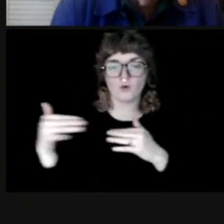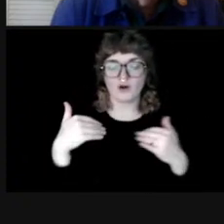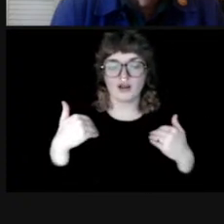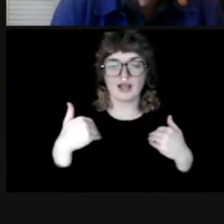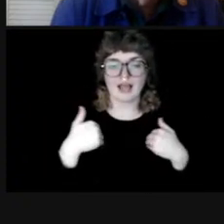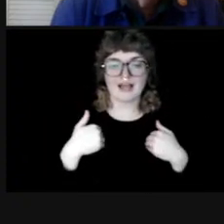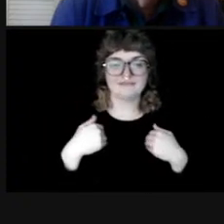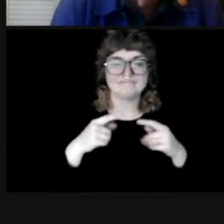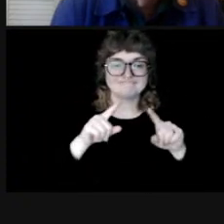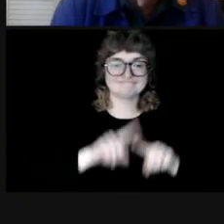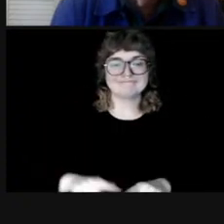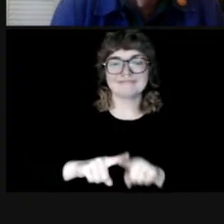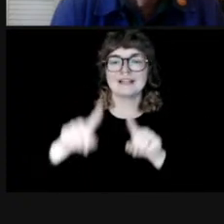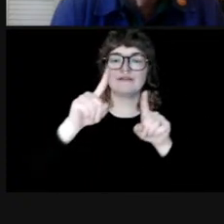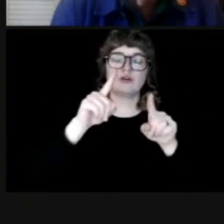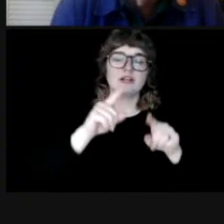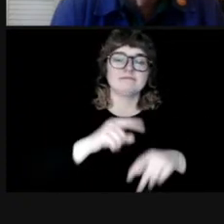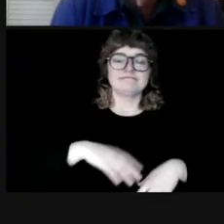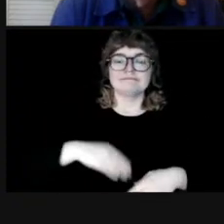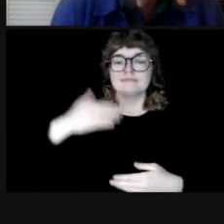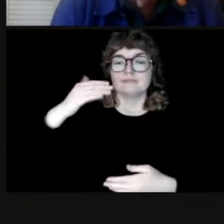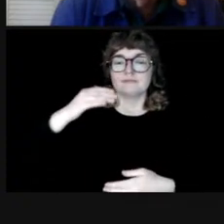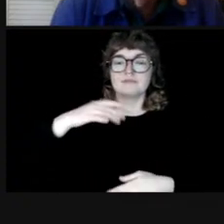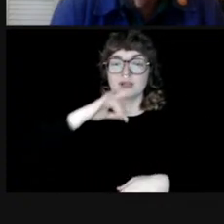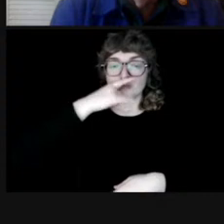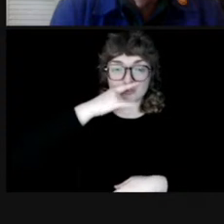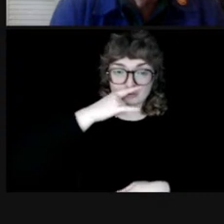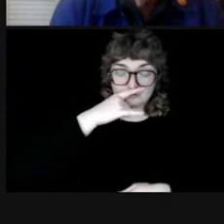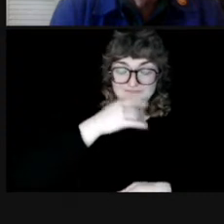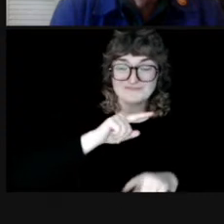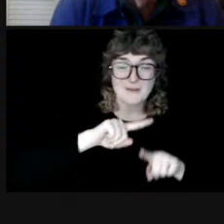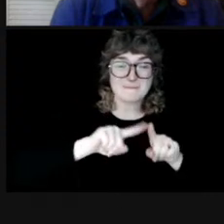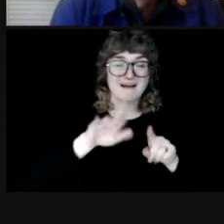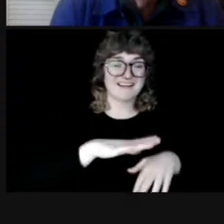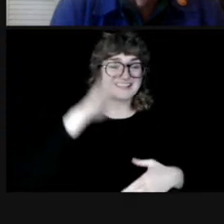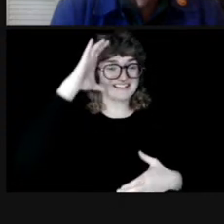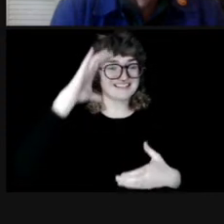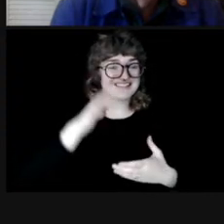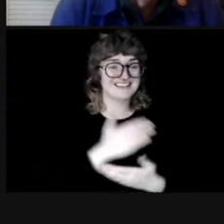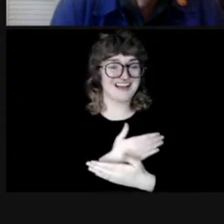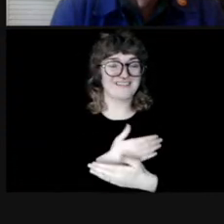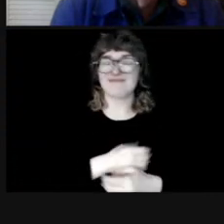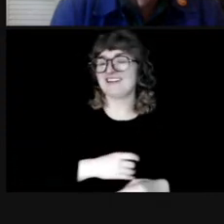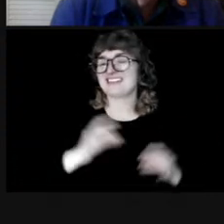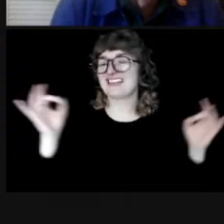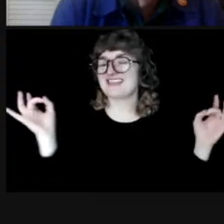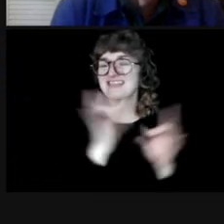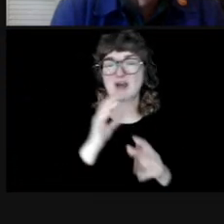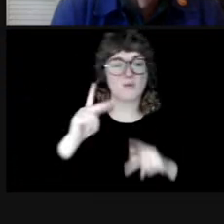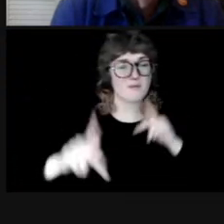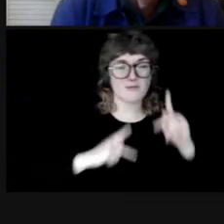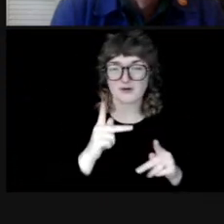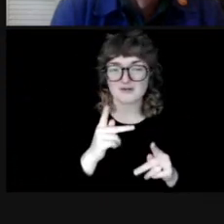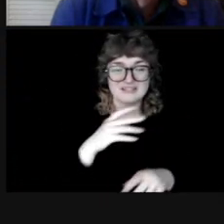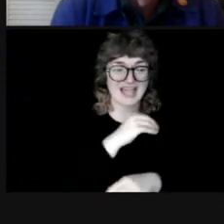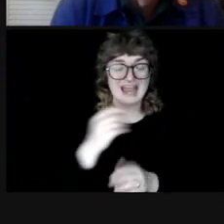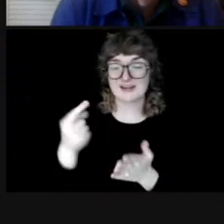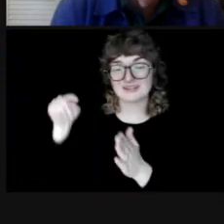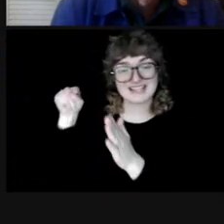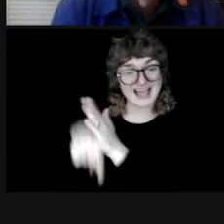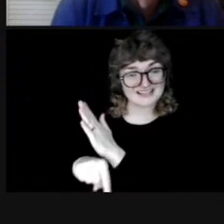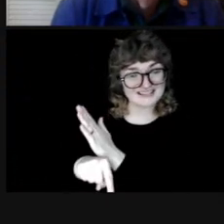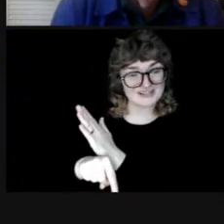seed son. He was really evidently really rotten. And here he ends up getting executed by a